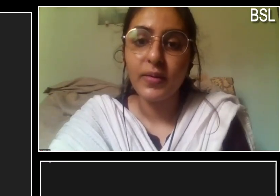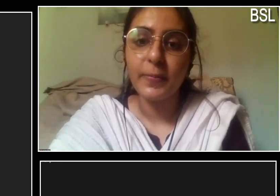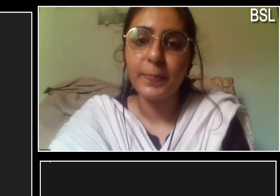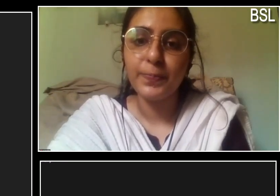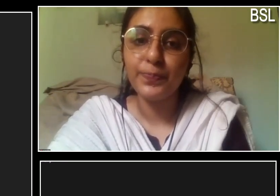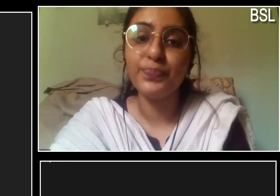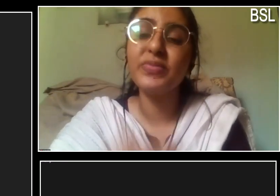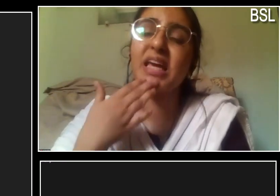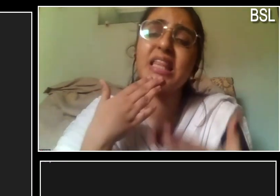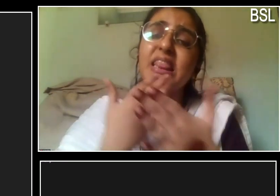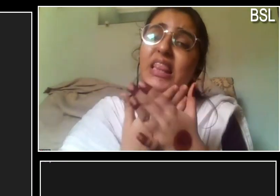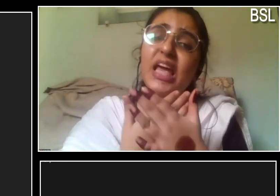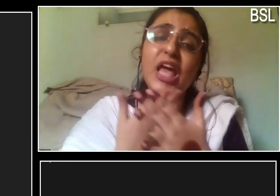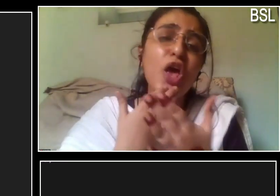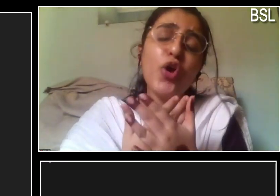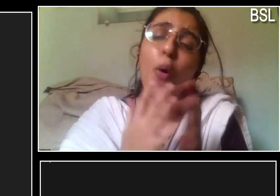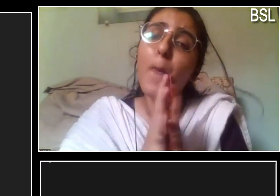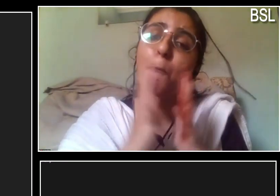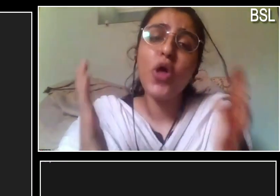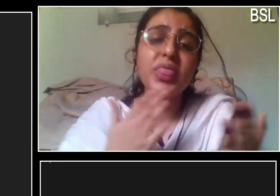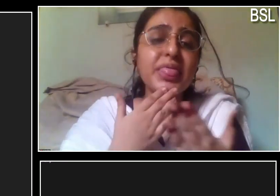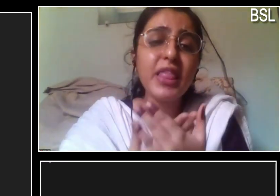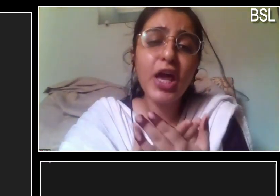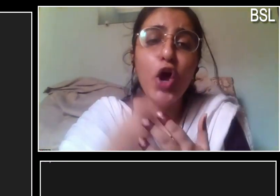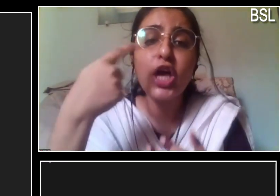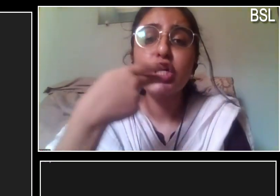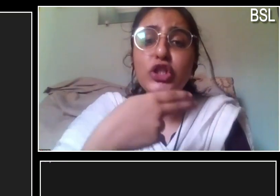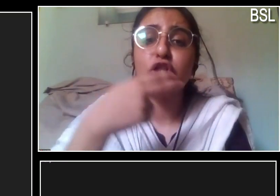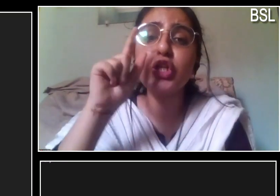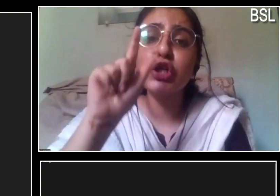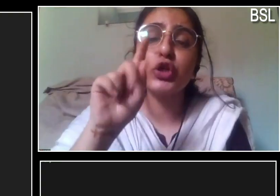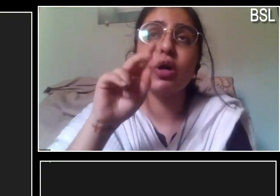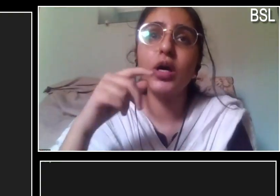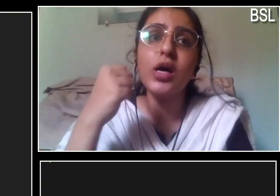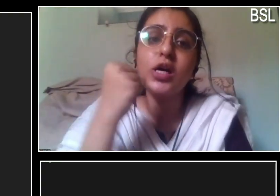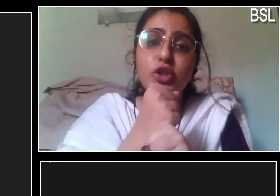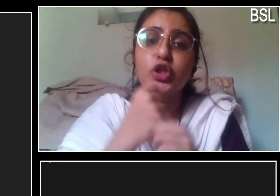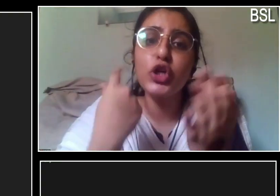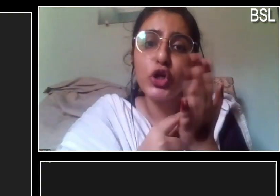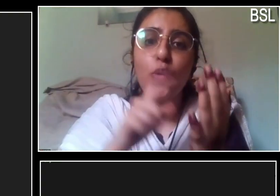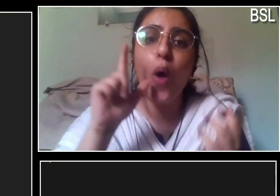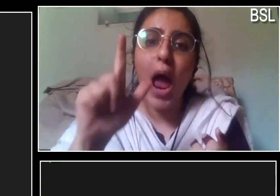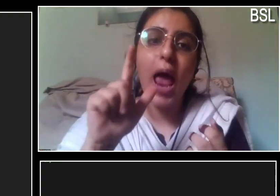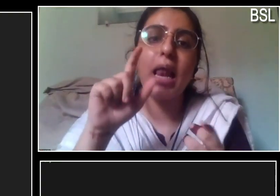Thank you very much, Gunela, for this very knowledgeable